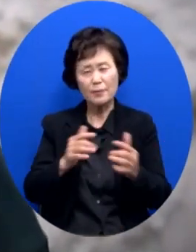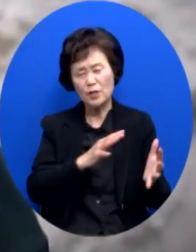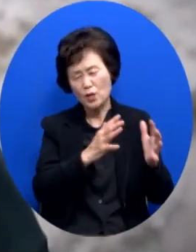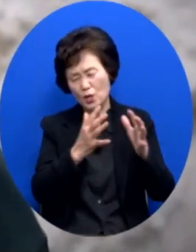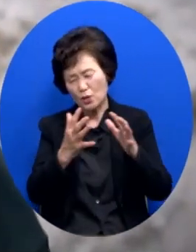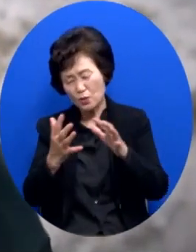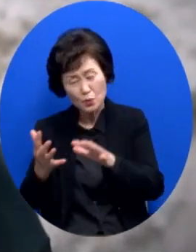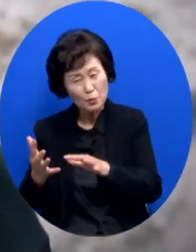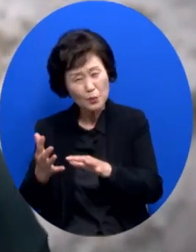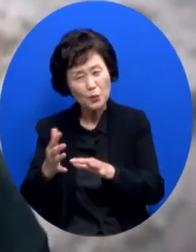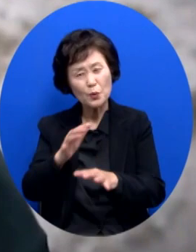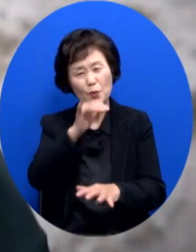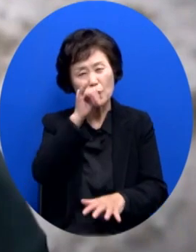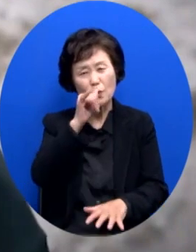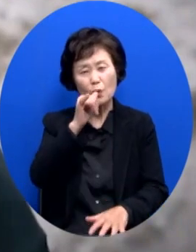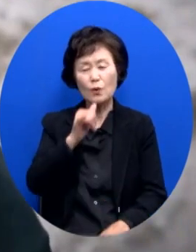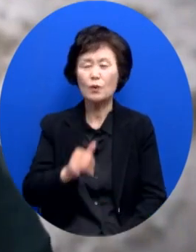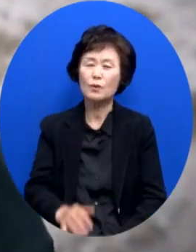death marches.